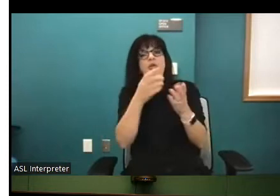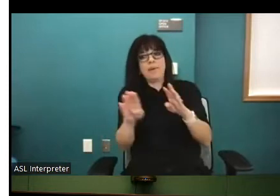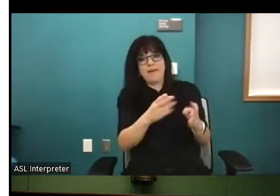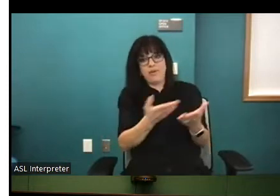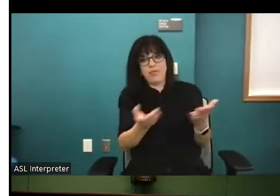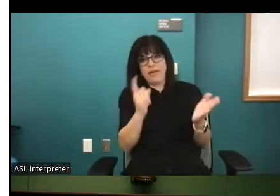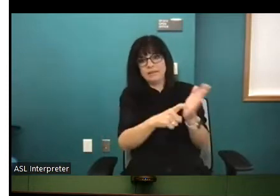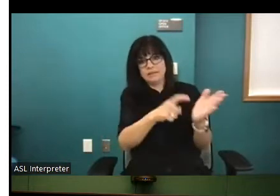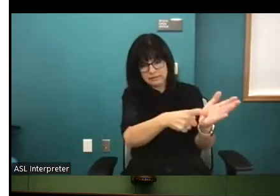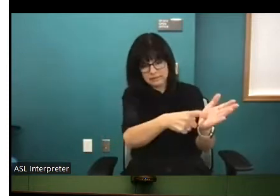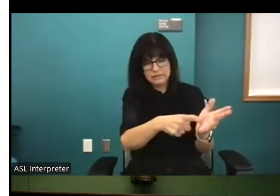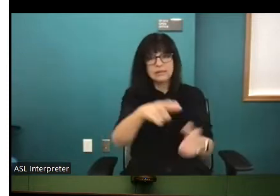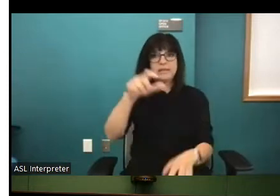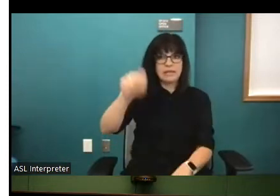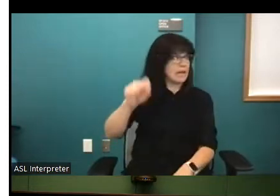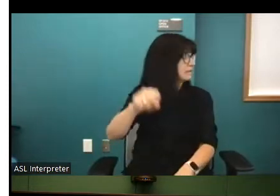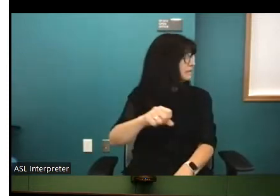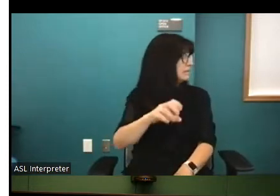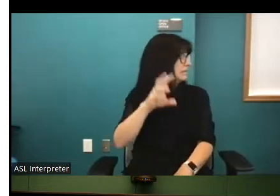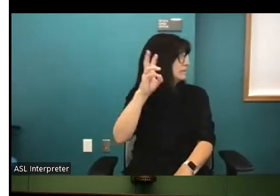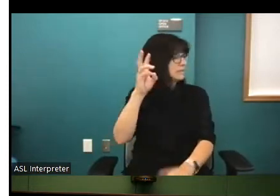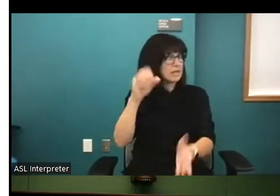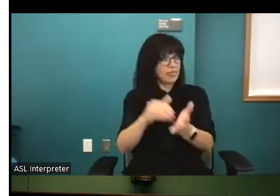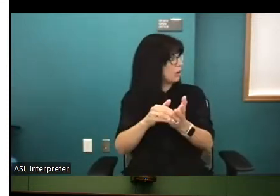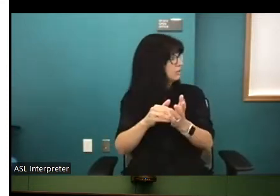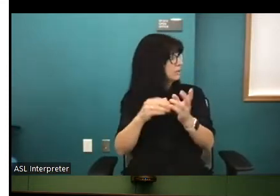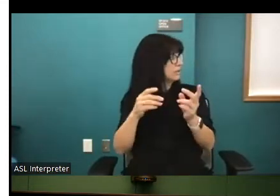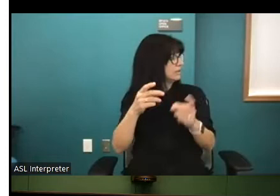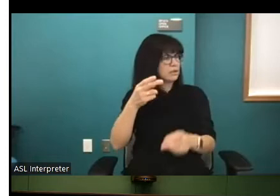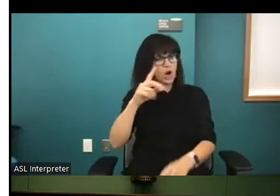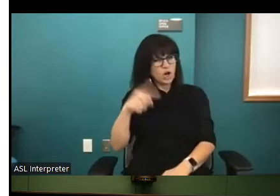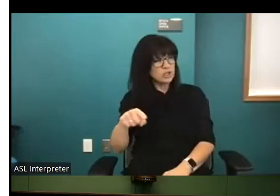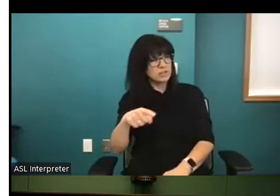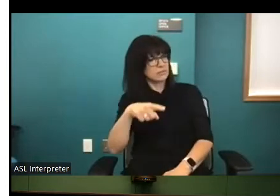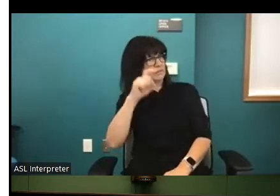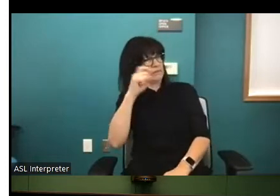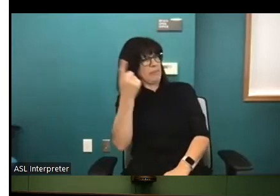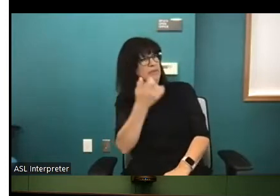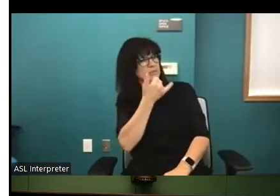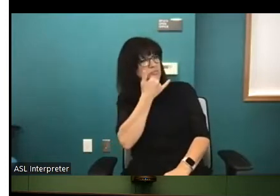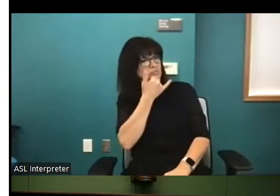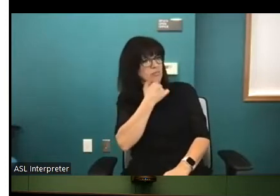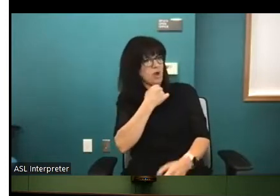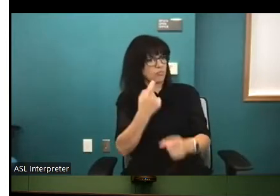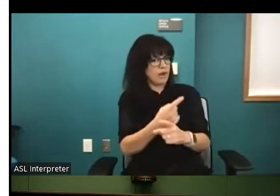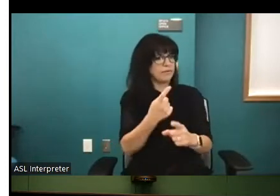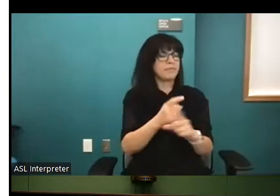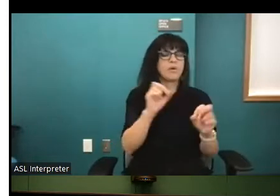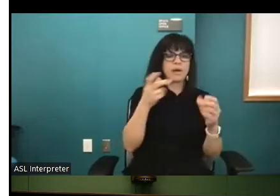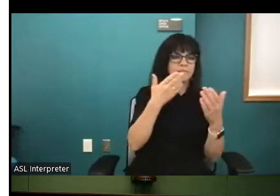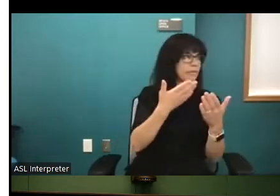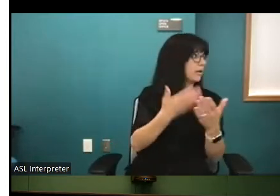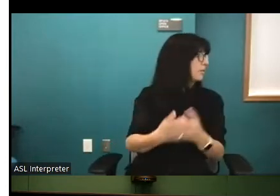is. Yeah. And if 6,000 hertz goes like this, I'm like, whew, something's not right. So, yeah, Good, Yep. thank you.